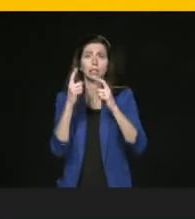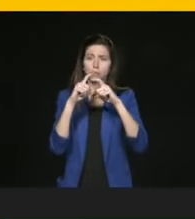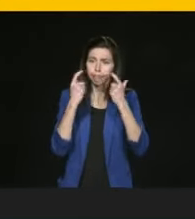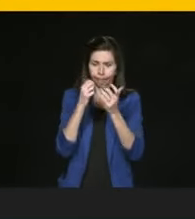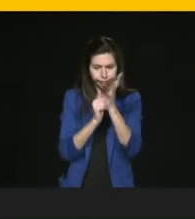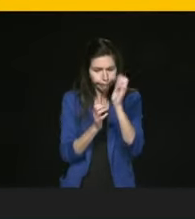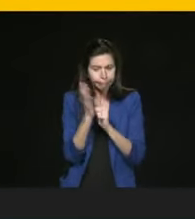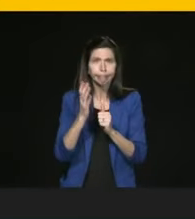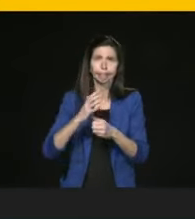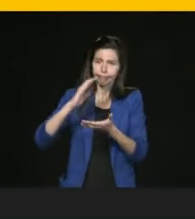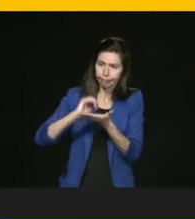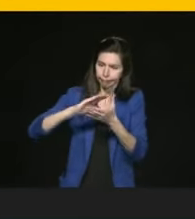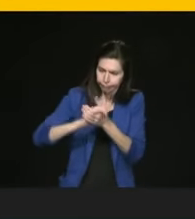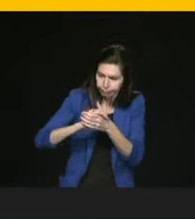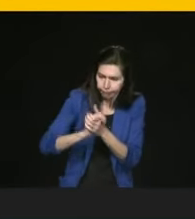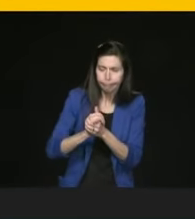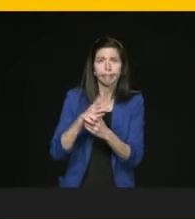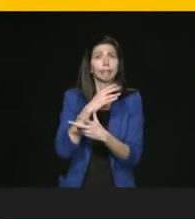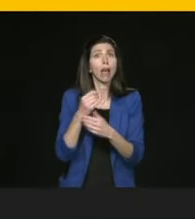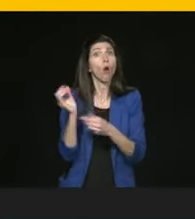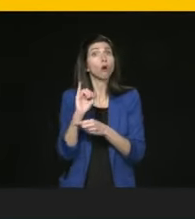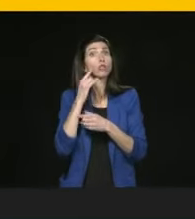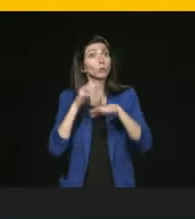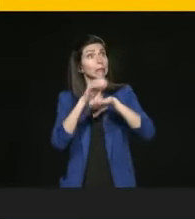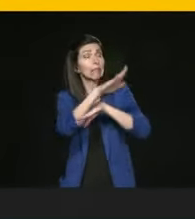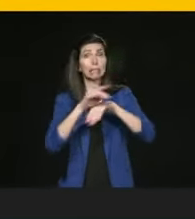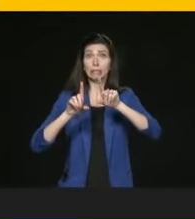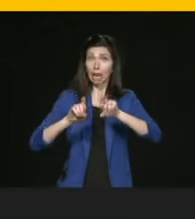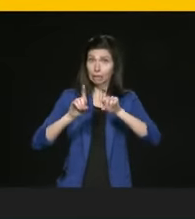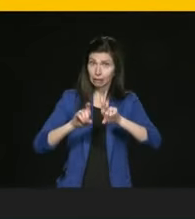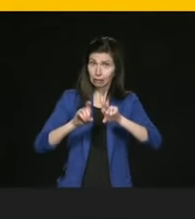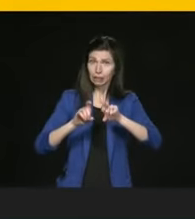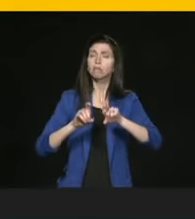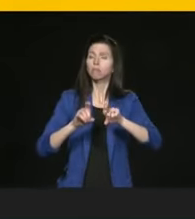are in place to prevent and combat the spread of COVID-19.